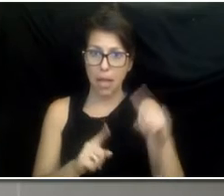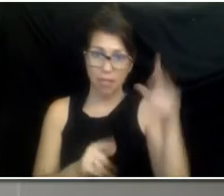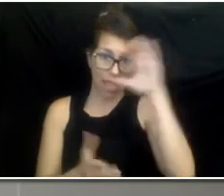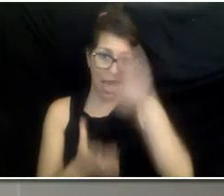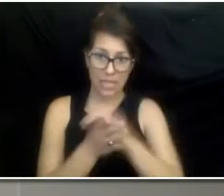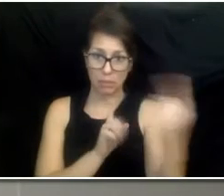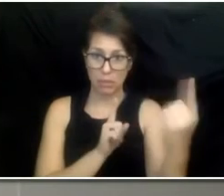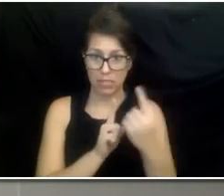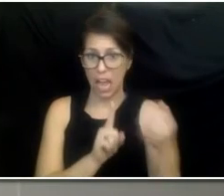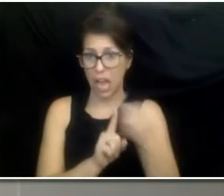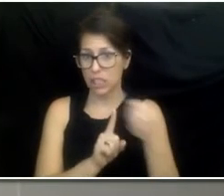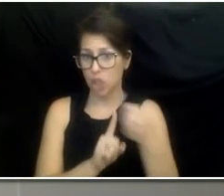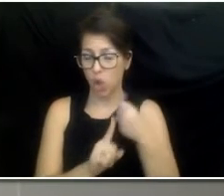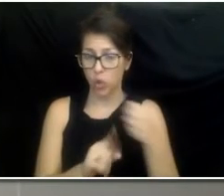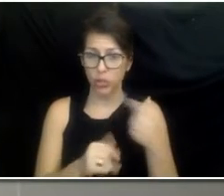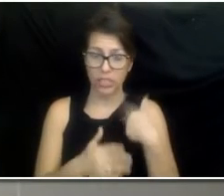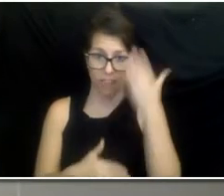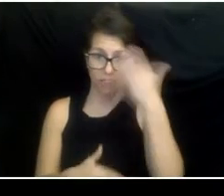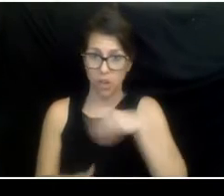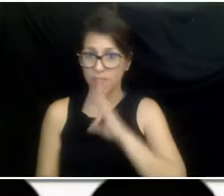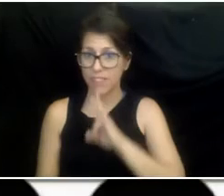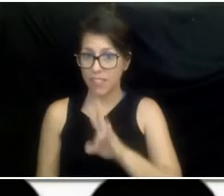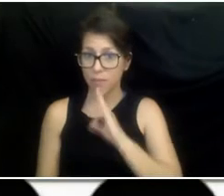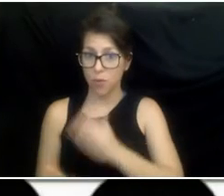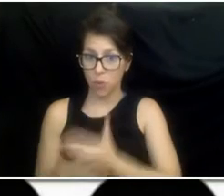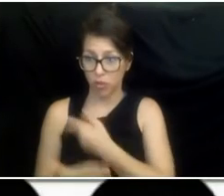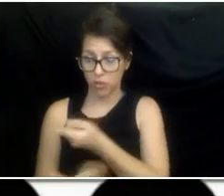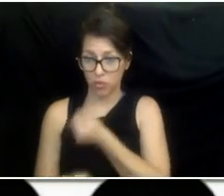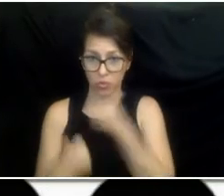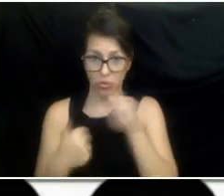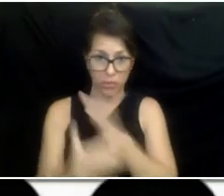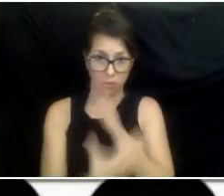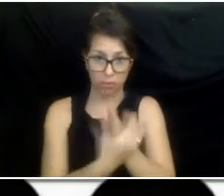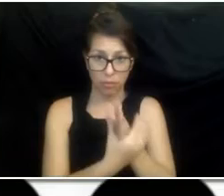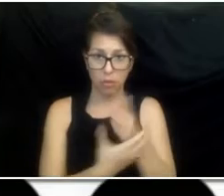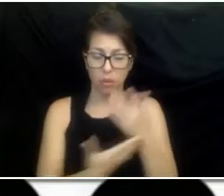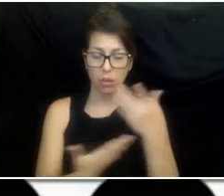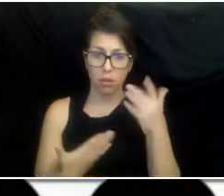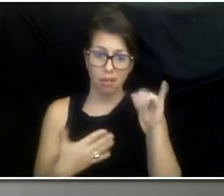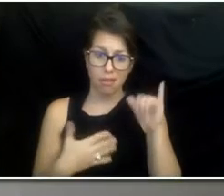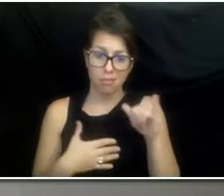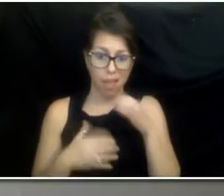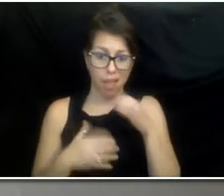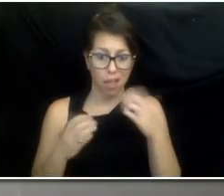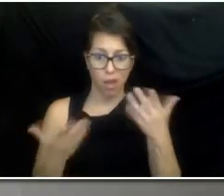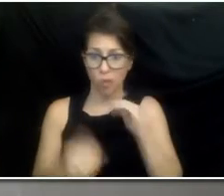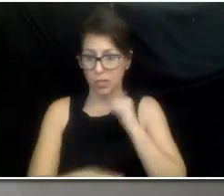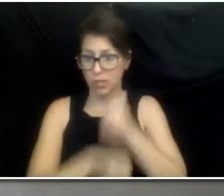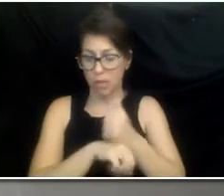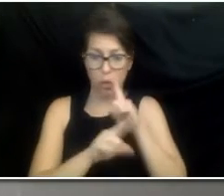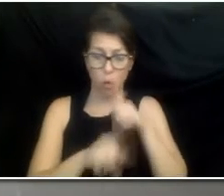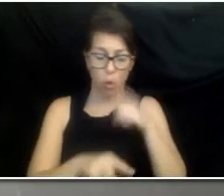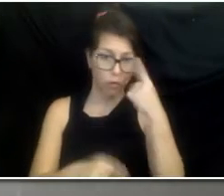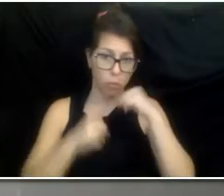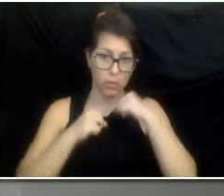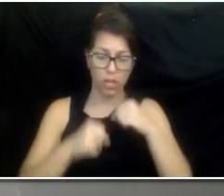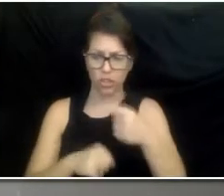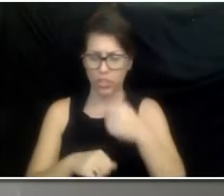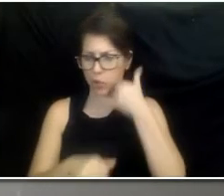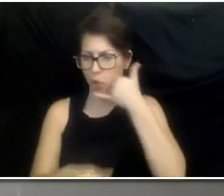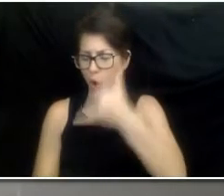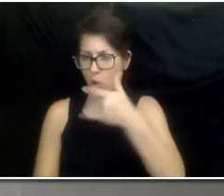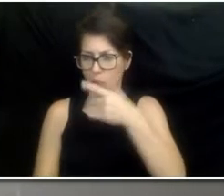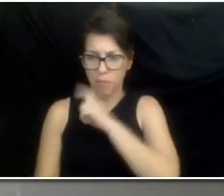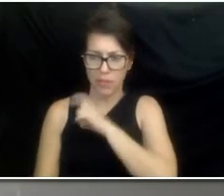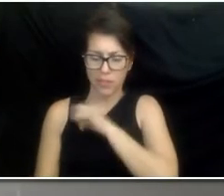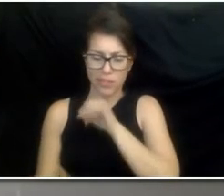pause order nor by a court order since her husband had fled before they issued a second warrant for his arrest and for her we are preparing all of